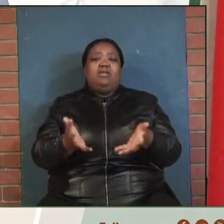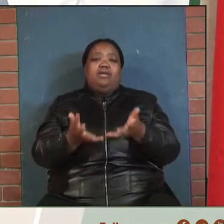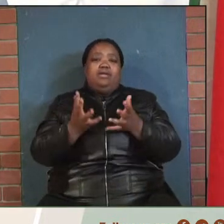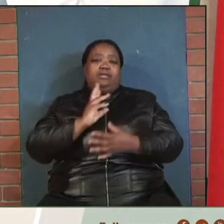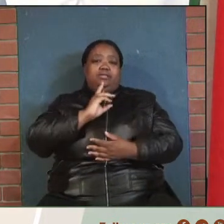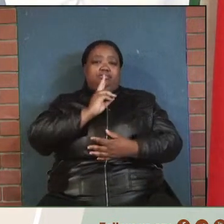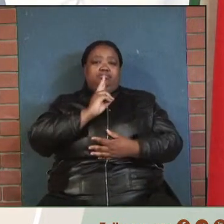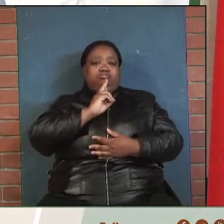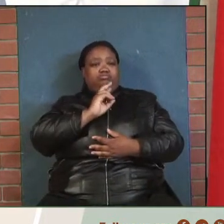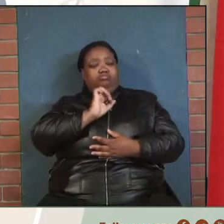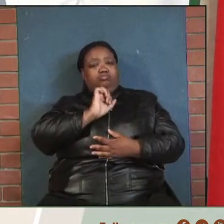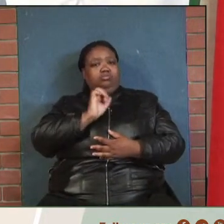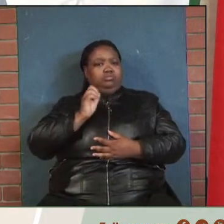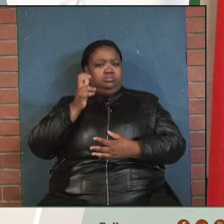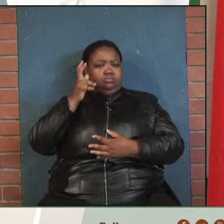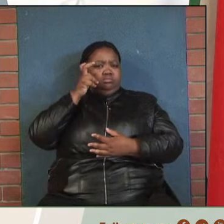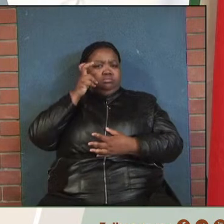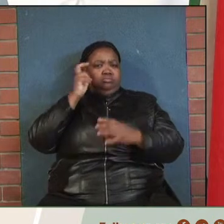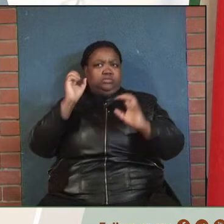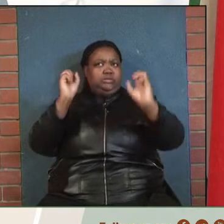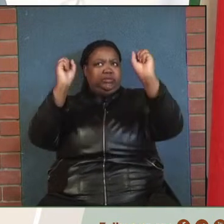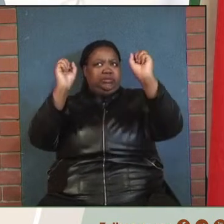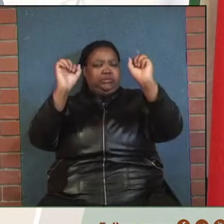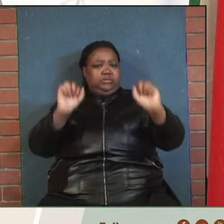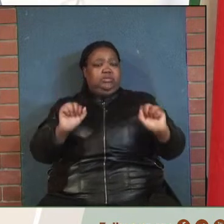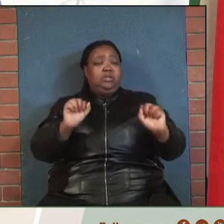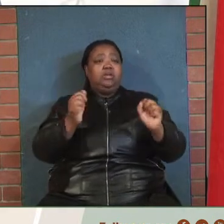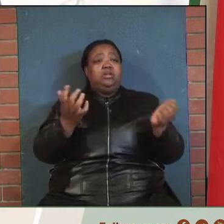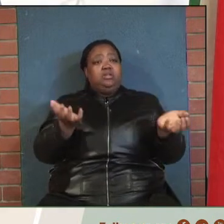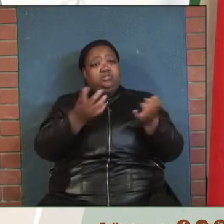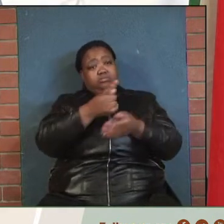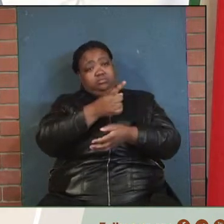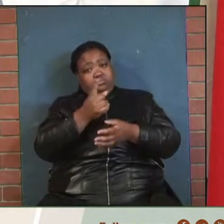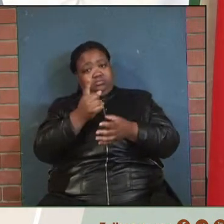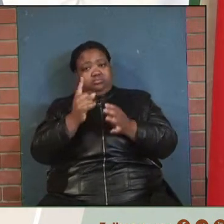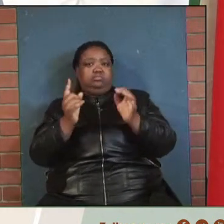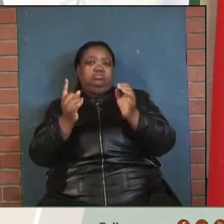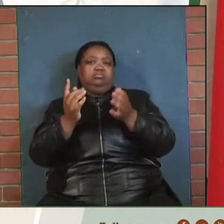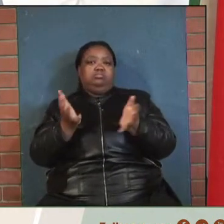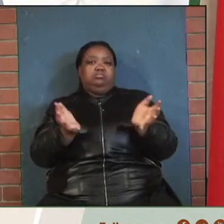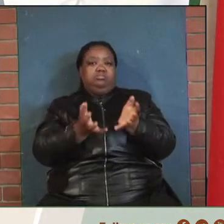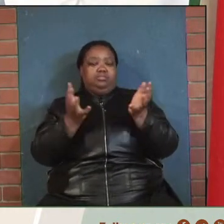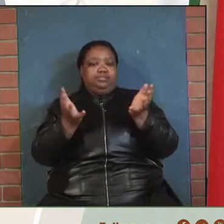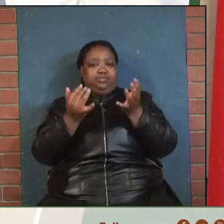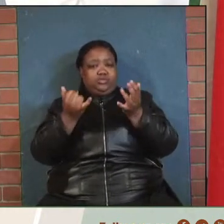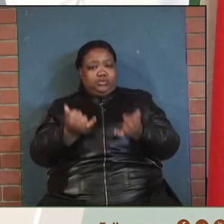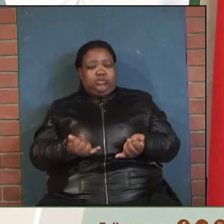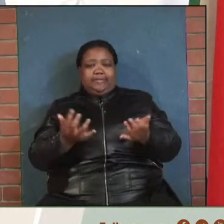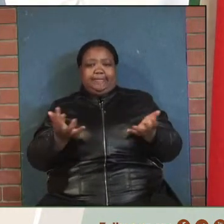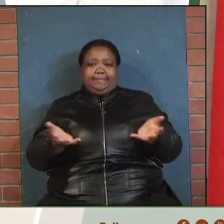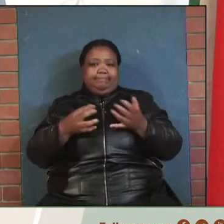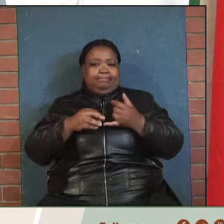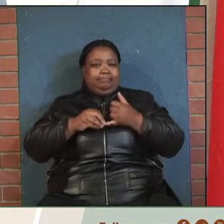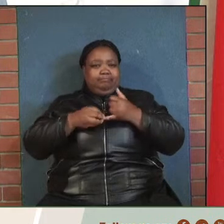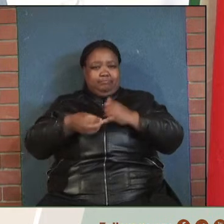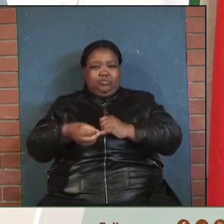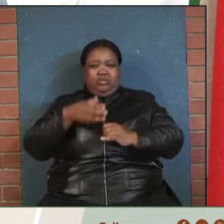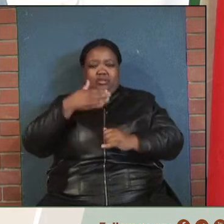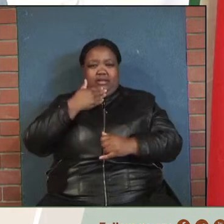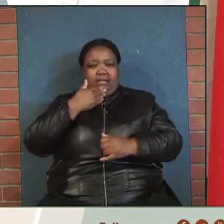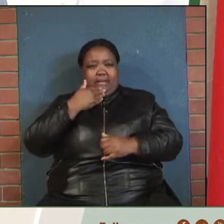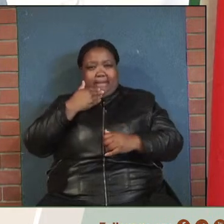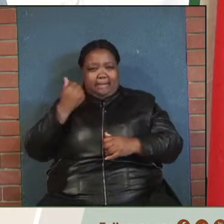be heard. I therefore encourage you to make the best of today, but